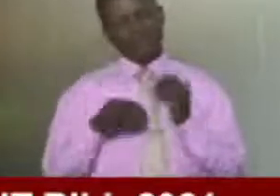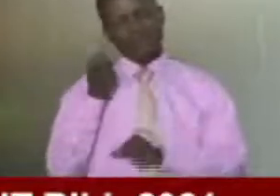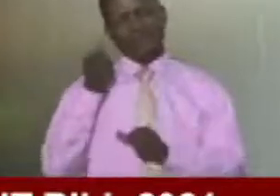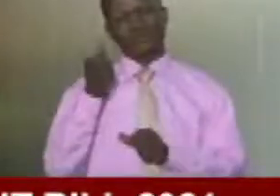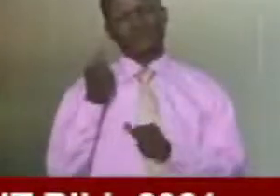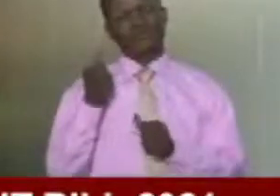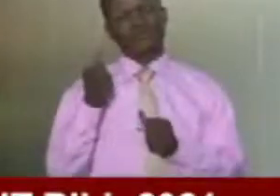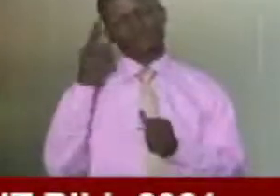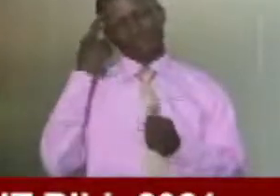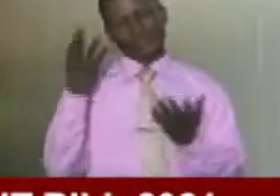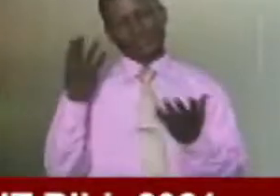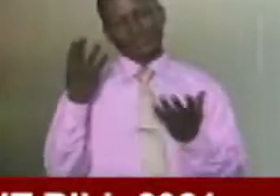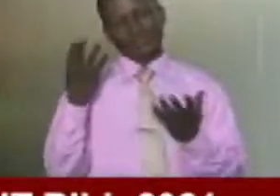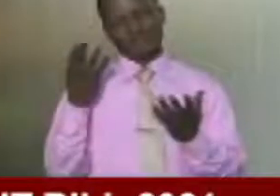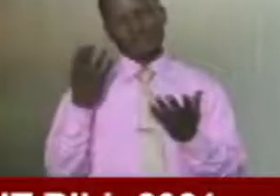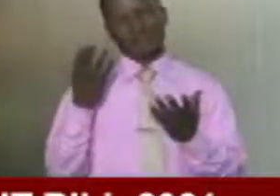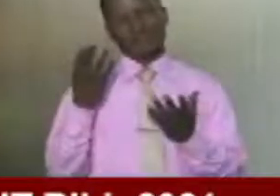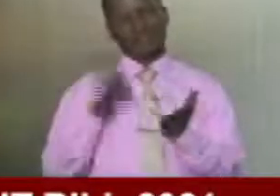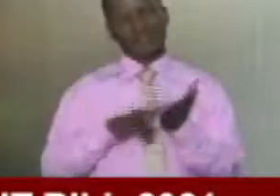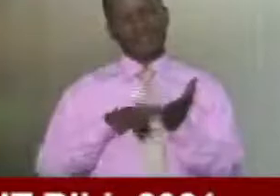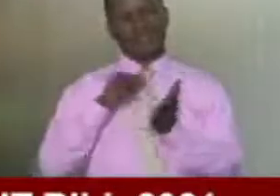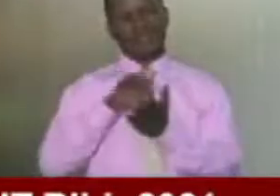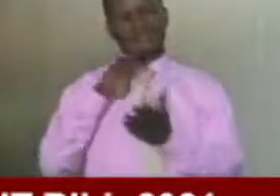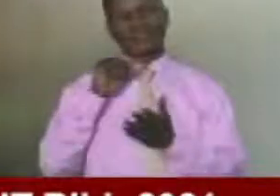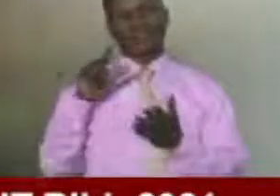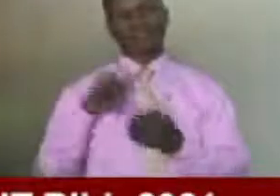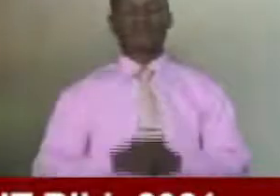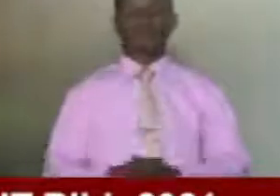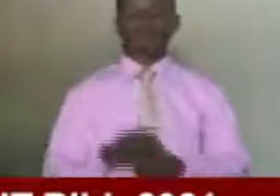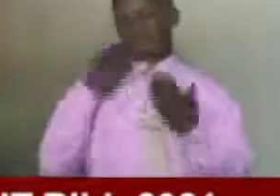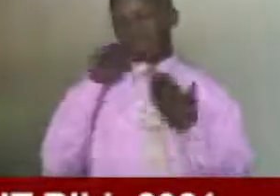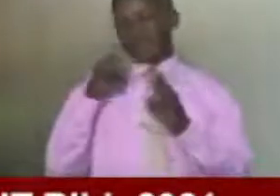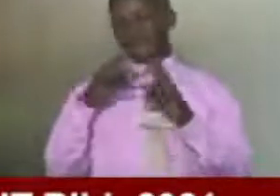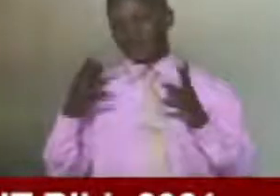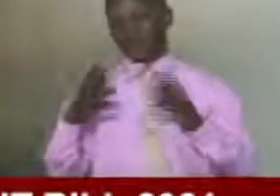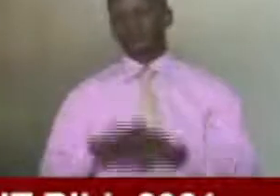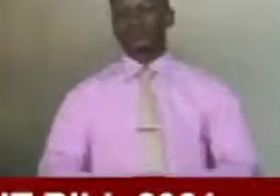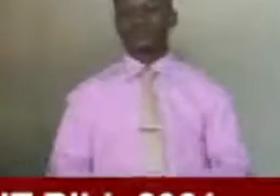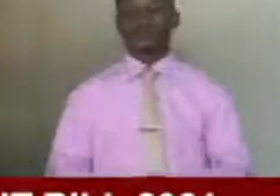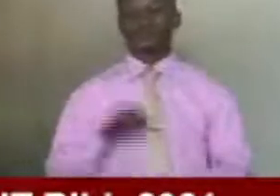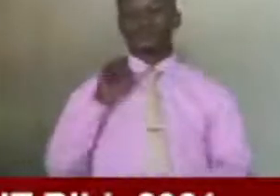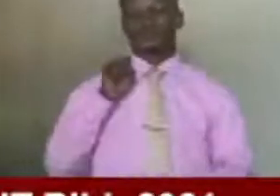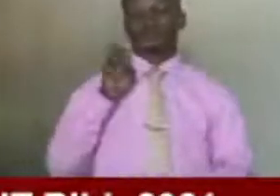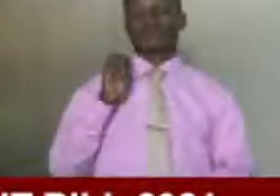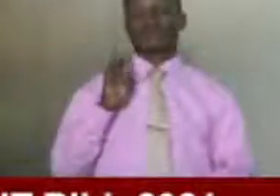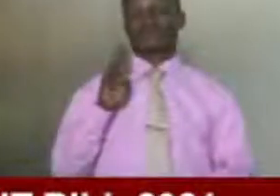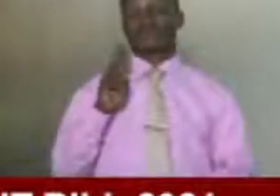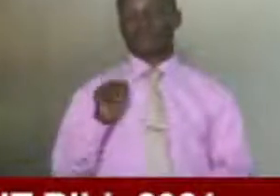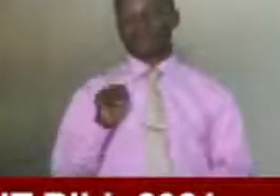the delay in signing this bill? Well, thank you very much, Sir.